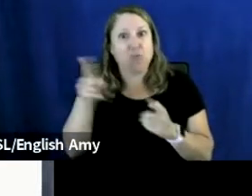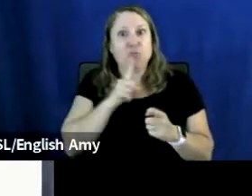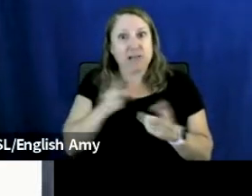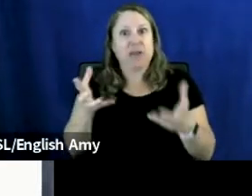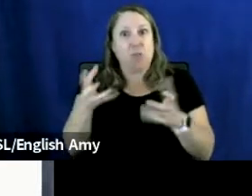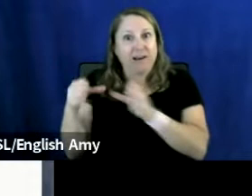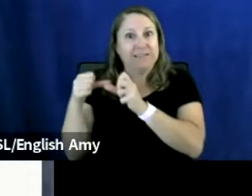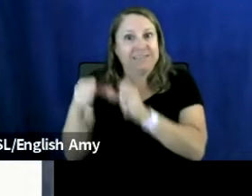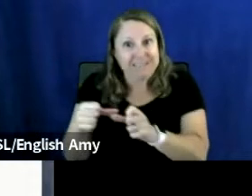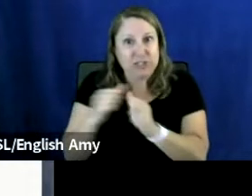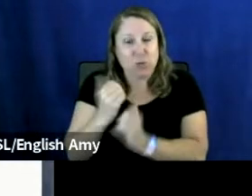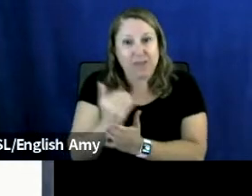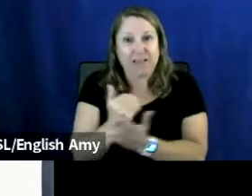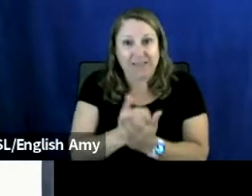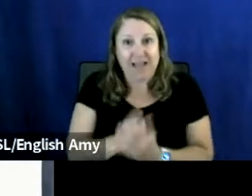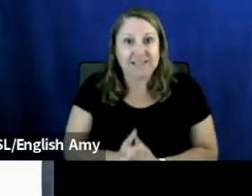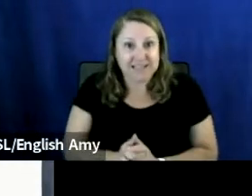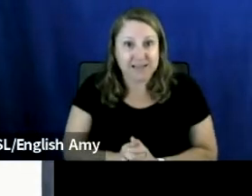happening. You could